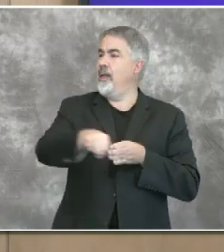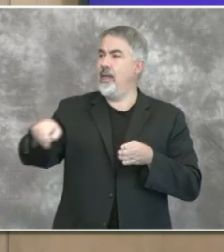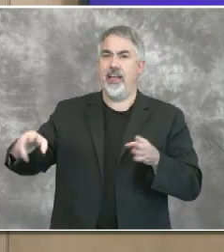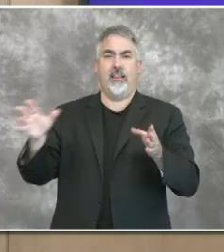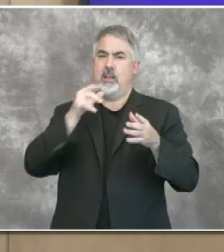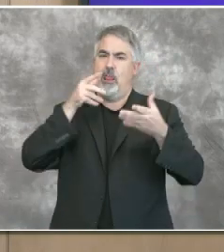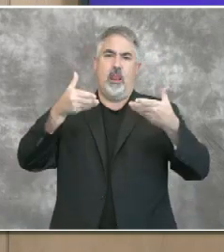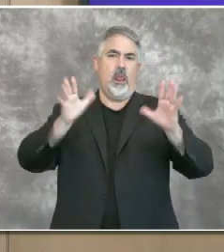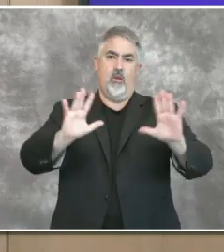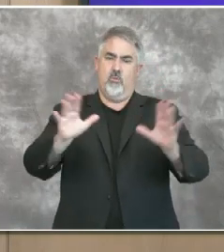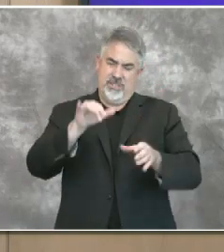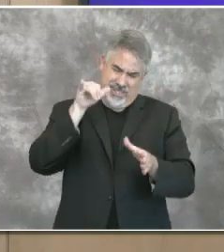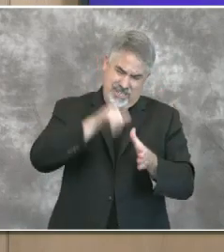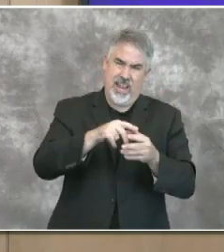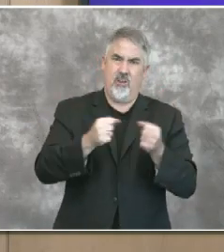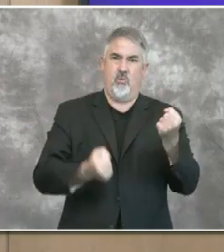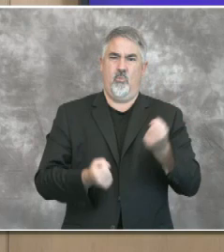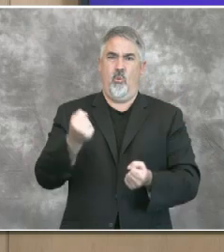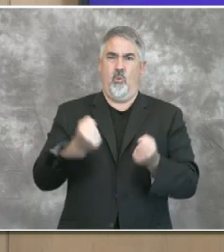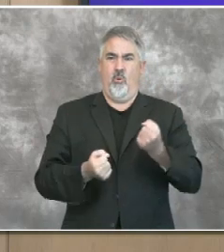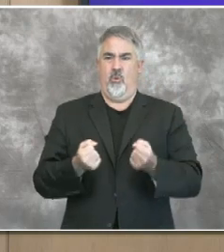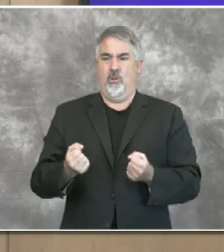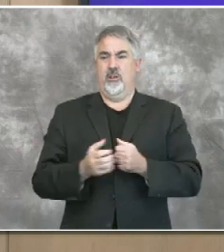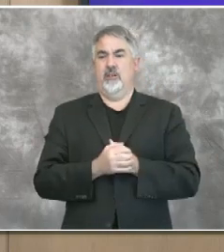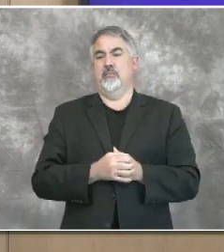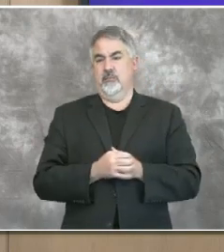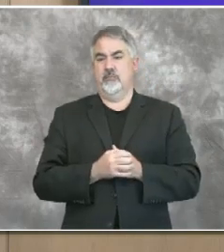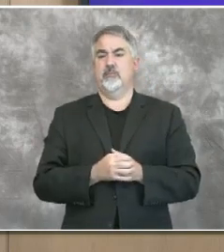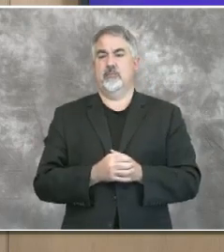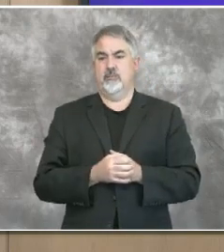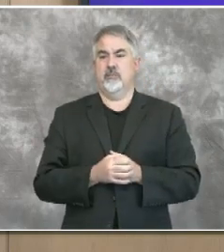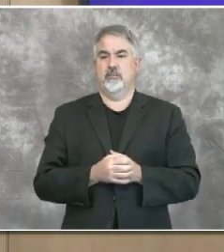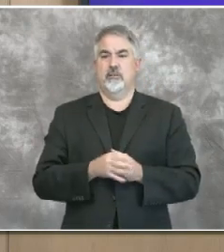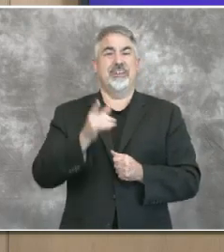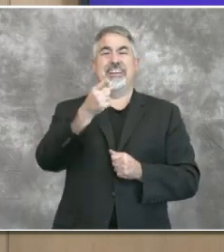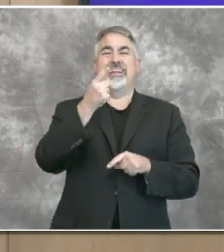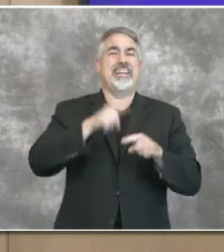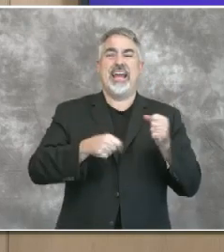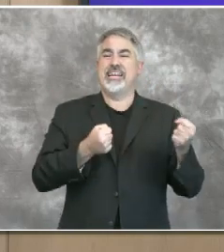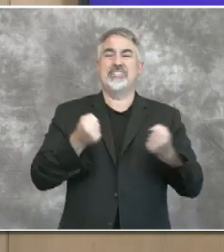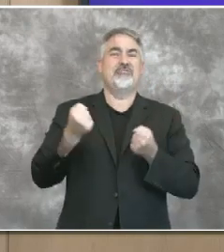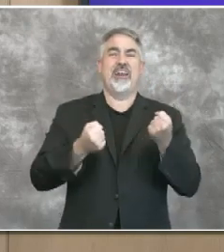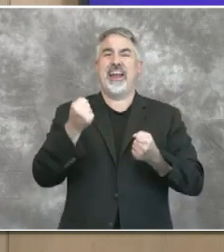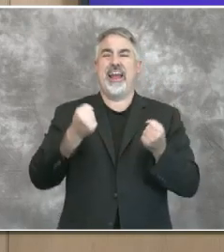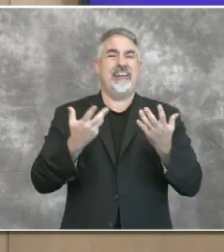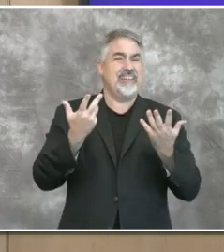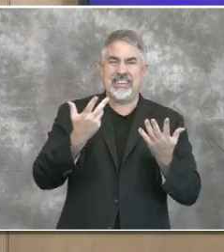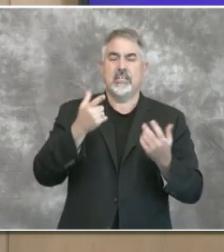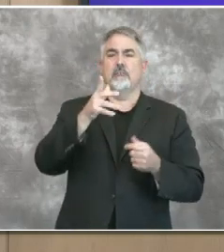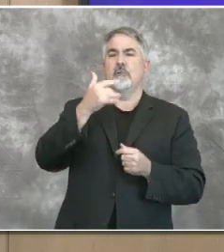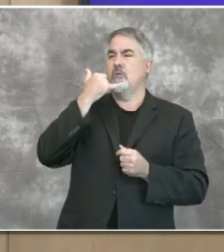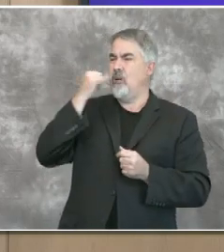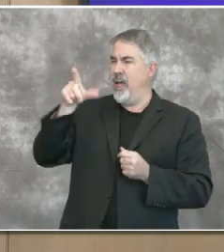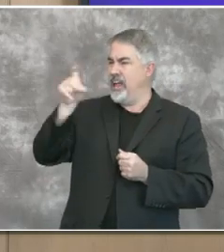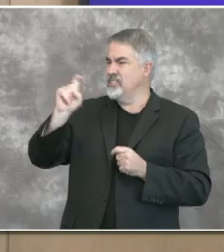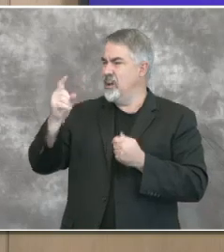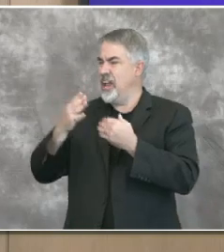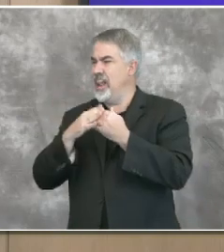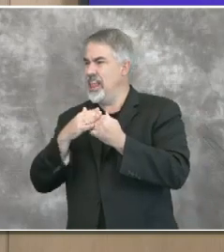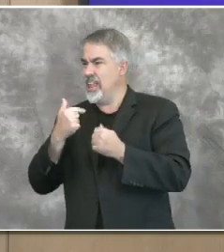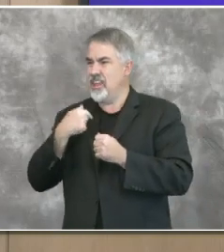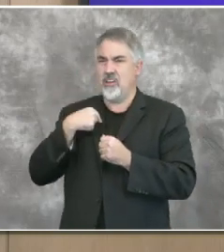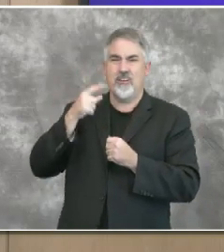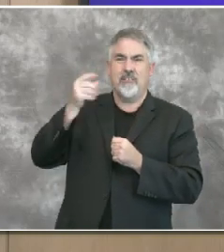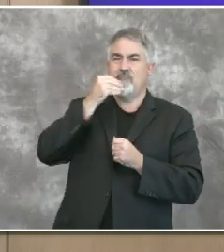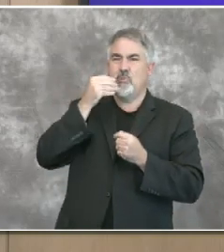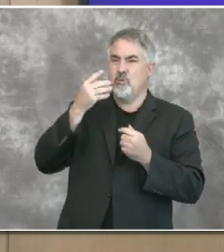drive should call the food bank for a food distribution site near their home. The distribution is on a first-come,